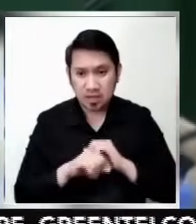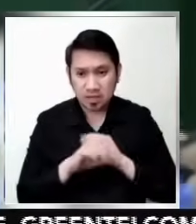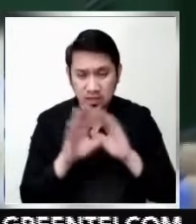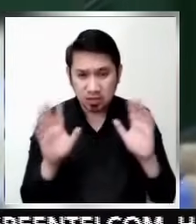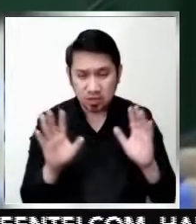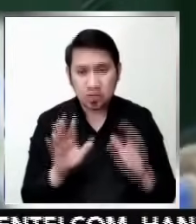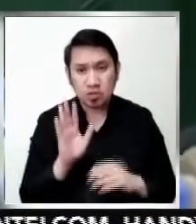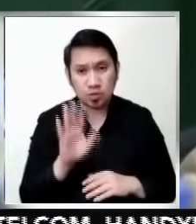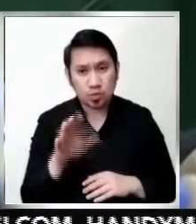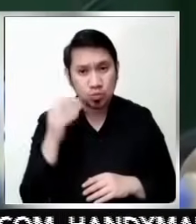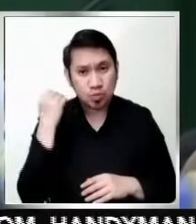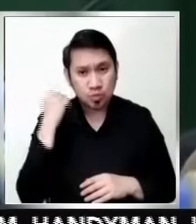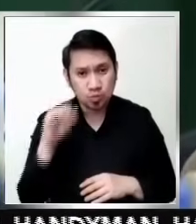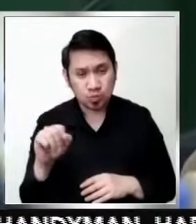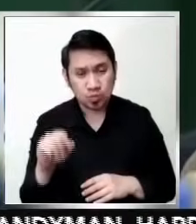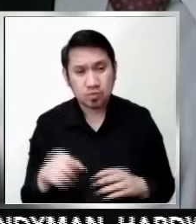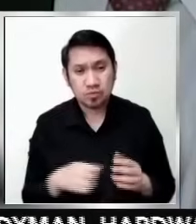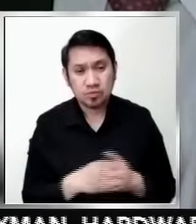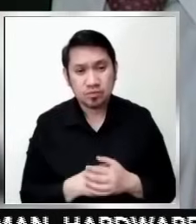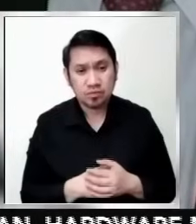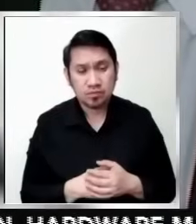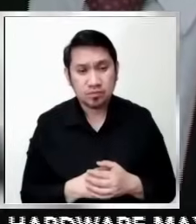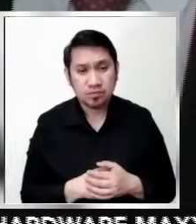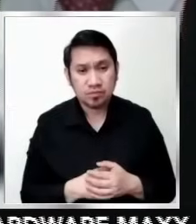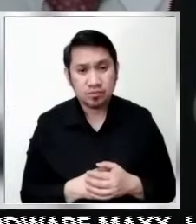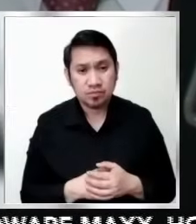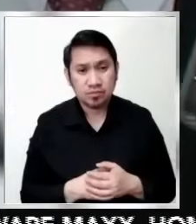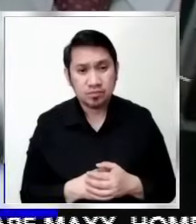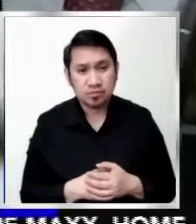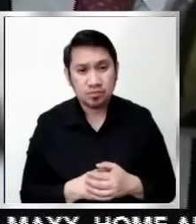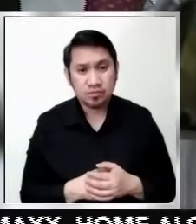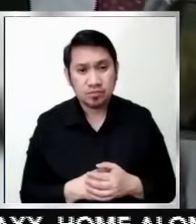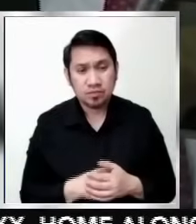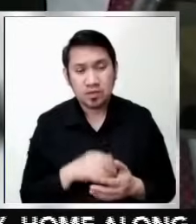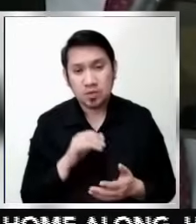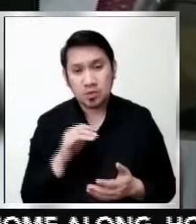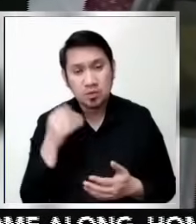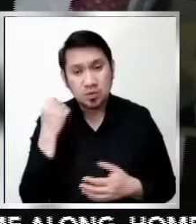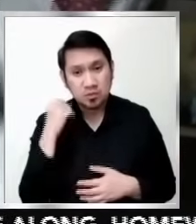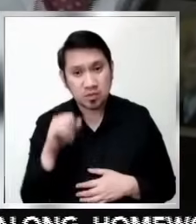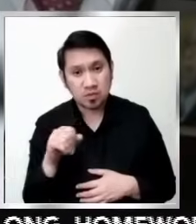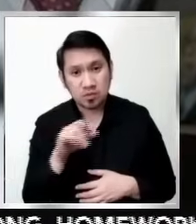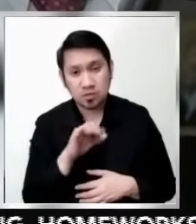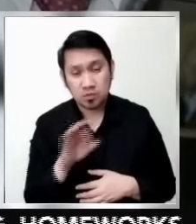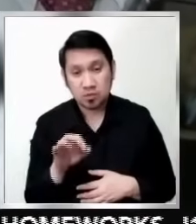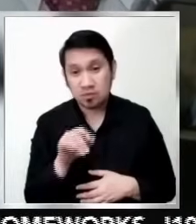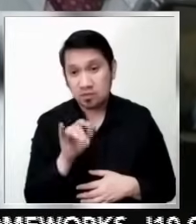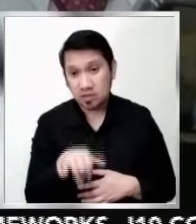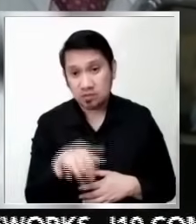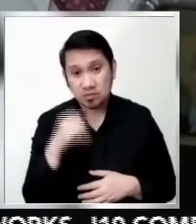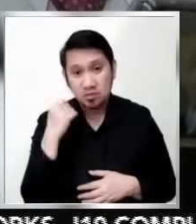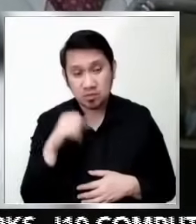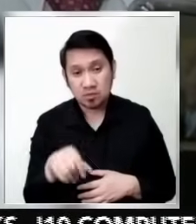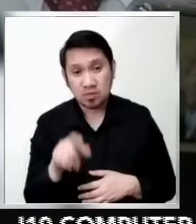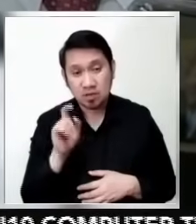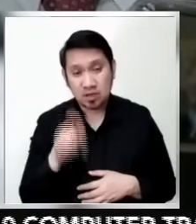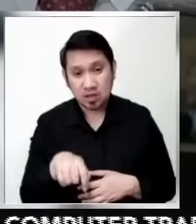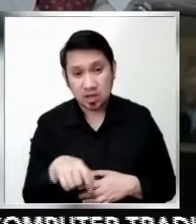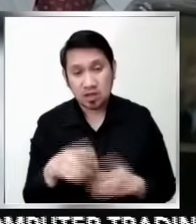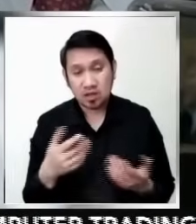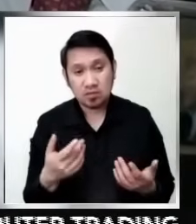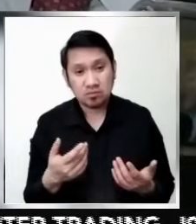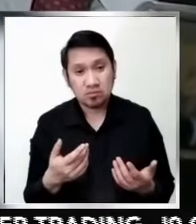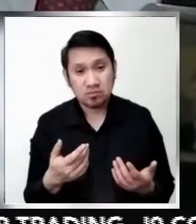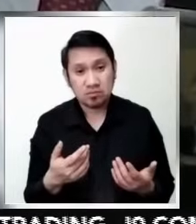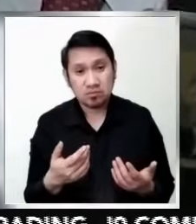violated section 4 of your franchise There's no violation in fact If there is violation kailangan mo na- allege allegation is